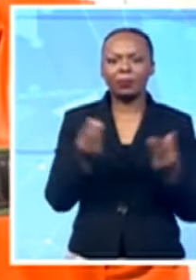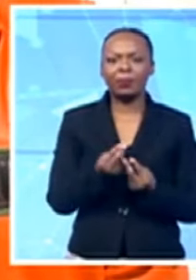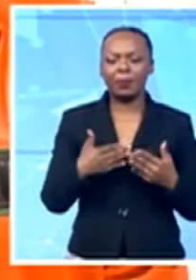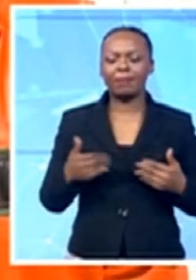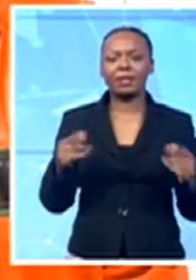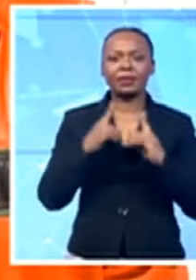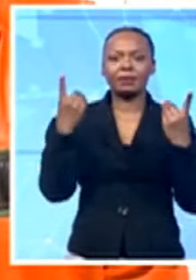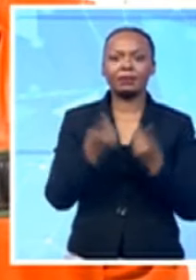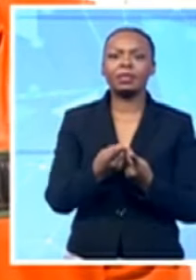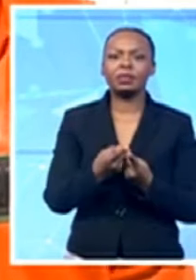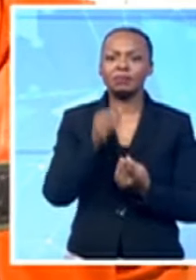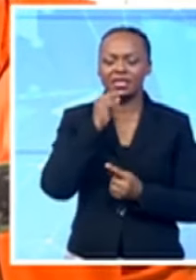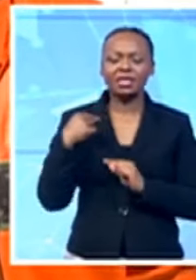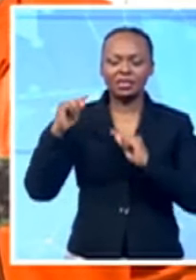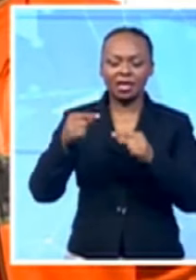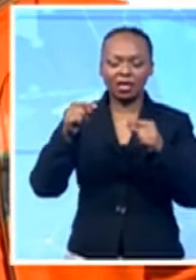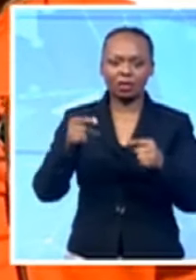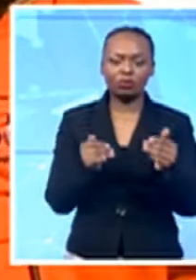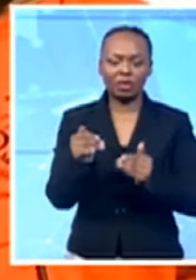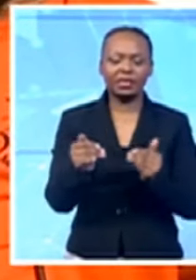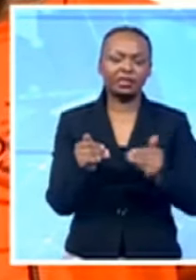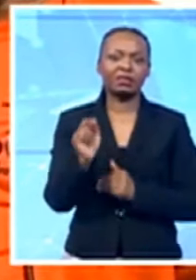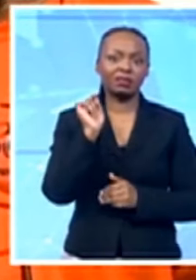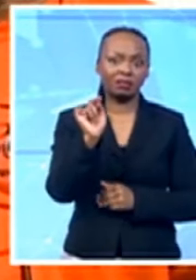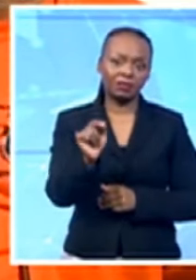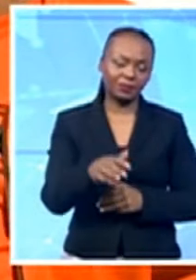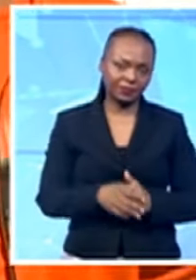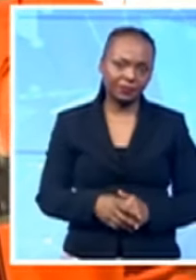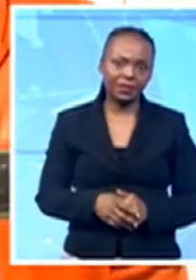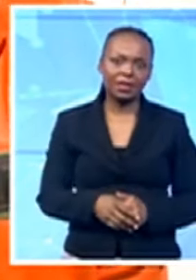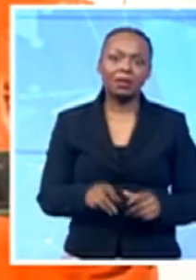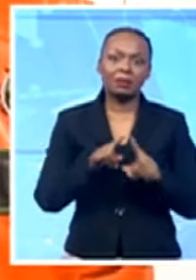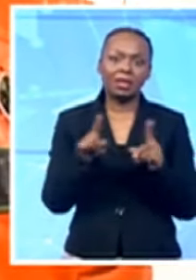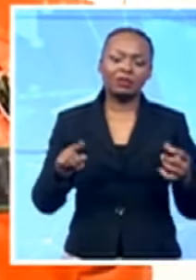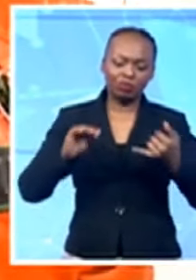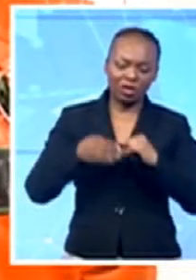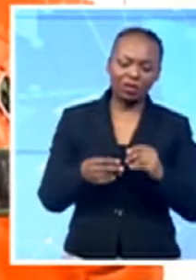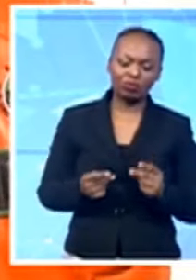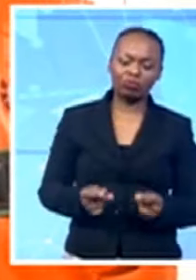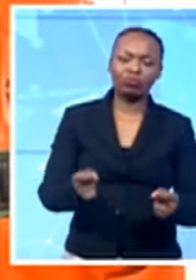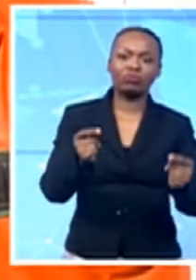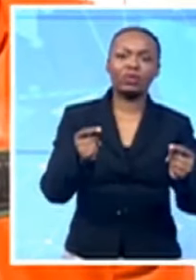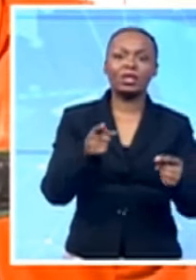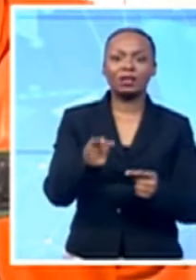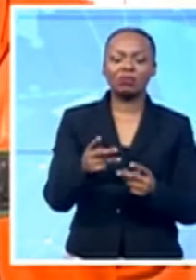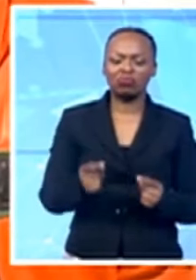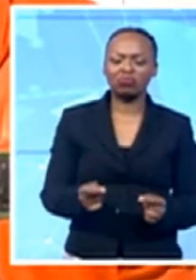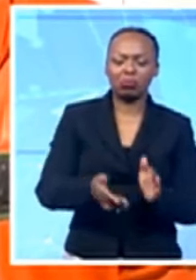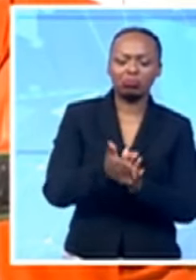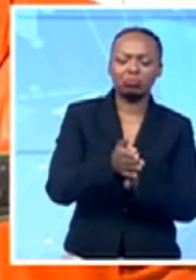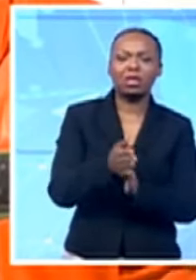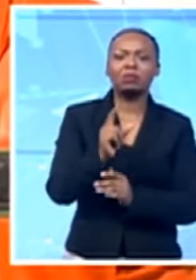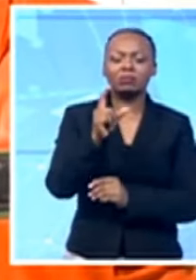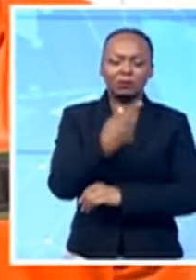so the speed at which we started at the beginning of it all was supposed to be that which shows that there's a